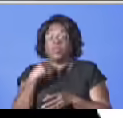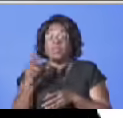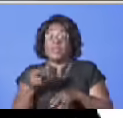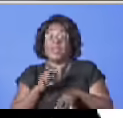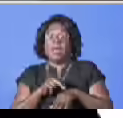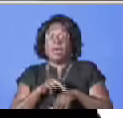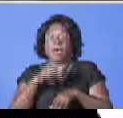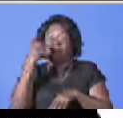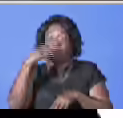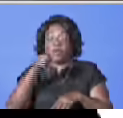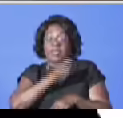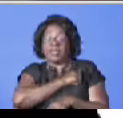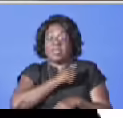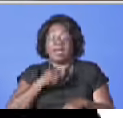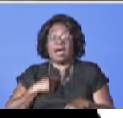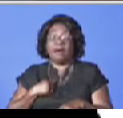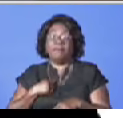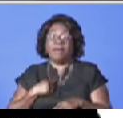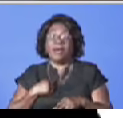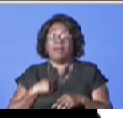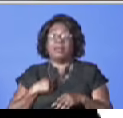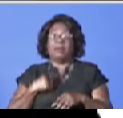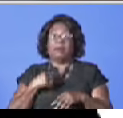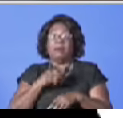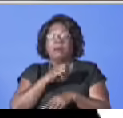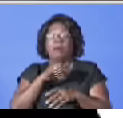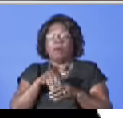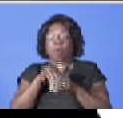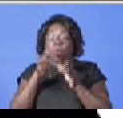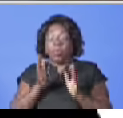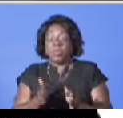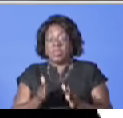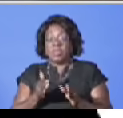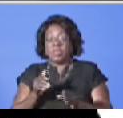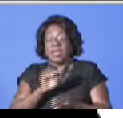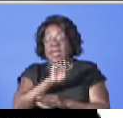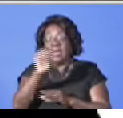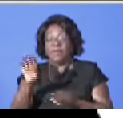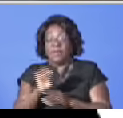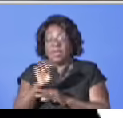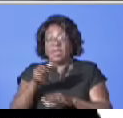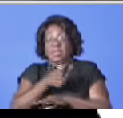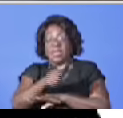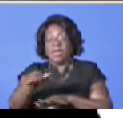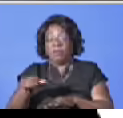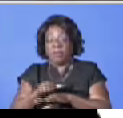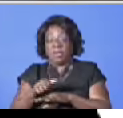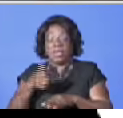for staff, and listen to me, it's a lot of people, even in my area, people calling on me